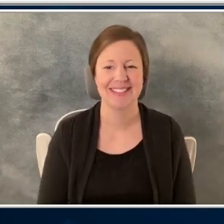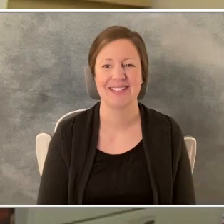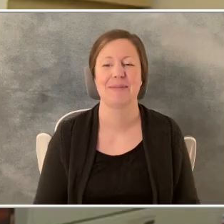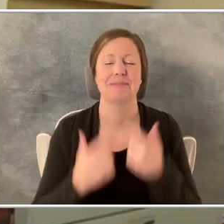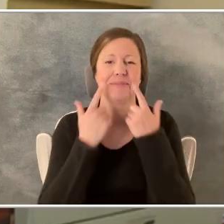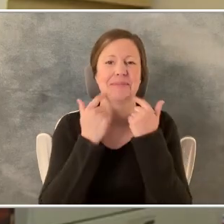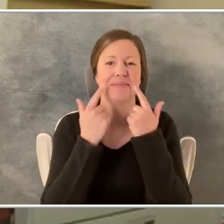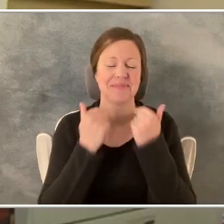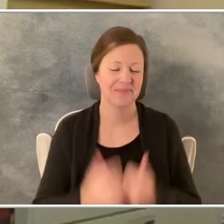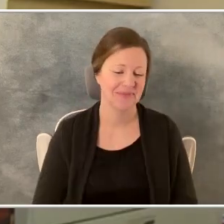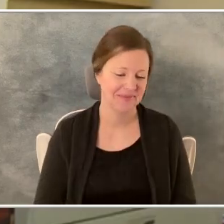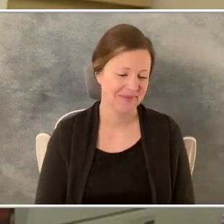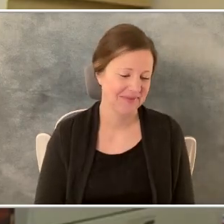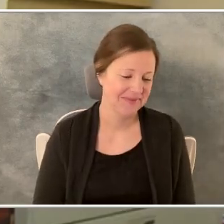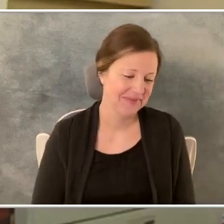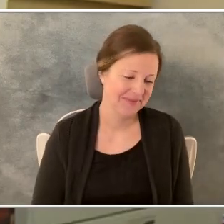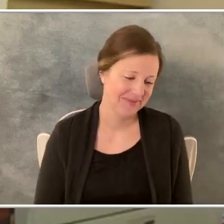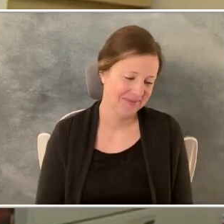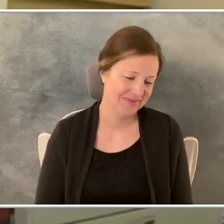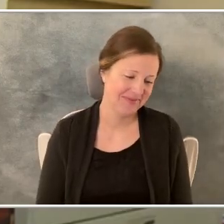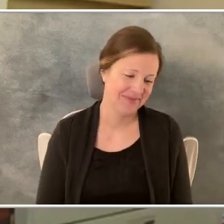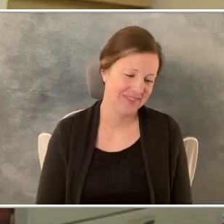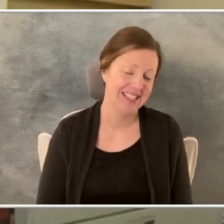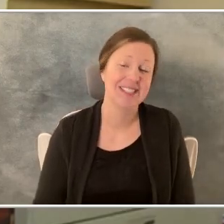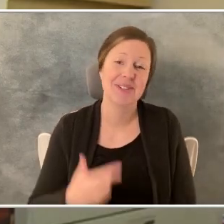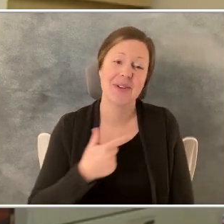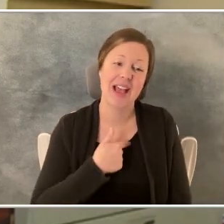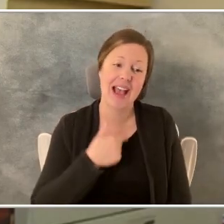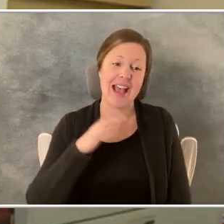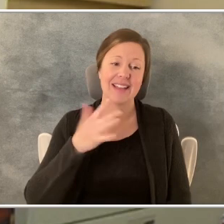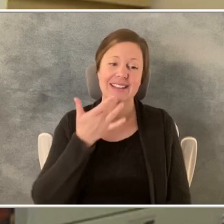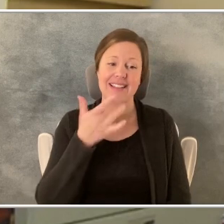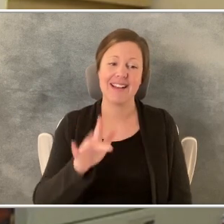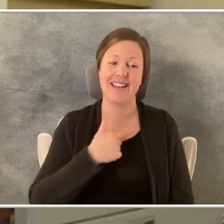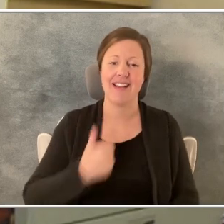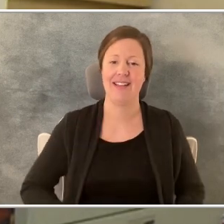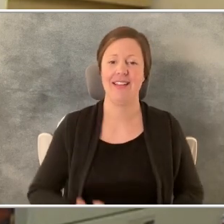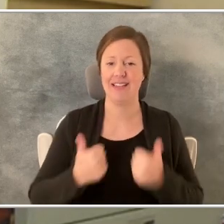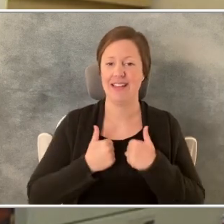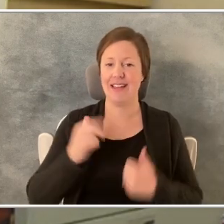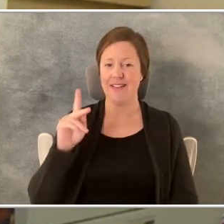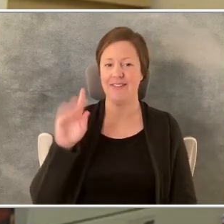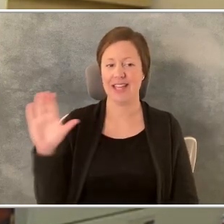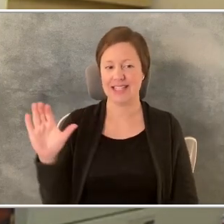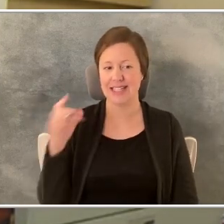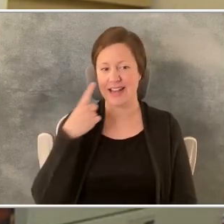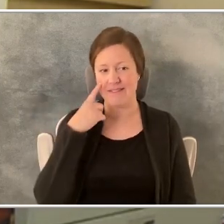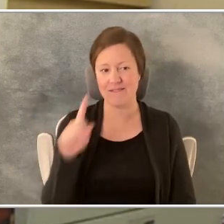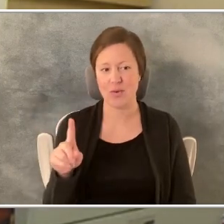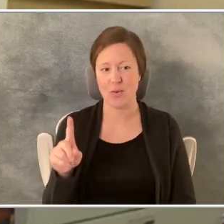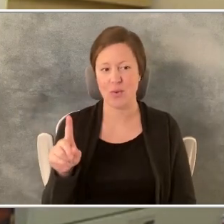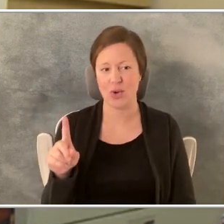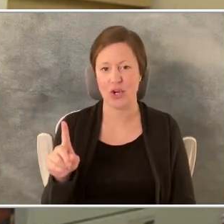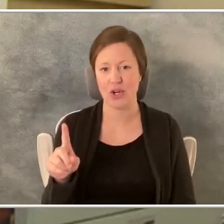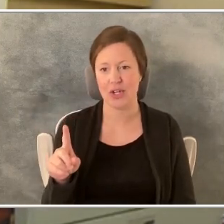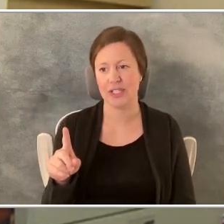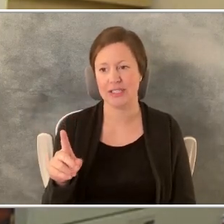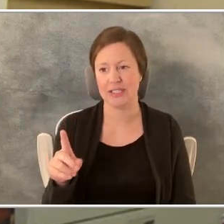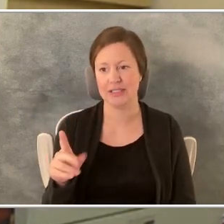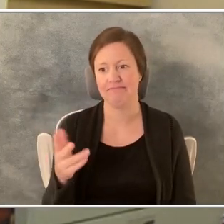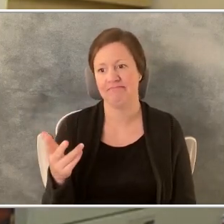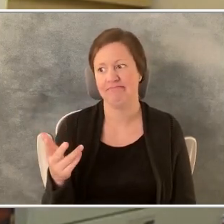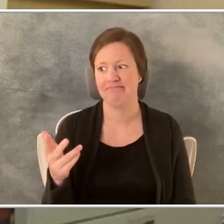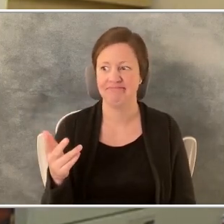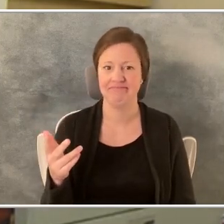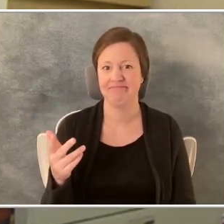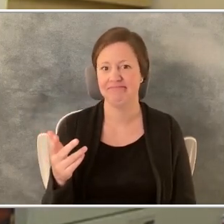So I was somewhat lucky. I lived in Kansas City for better part, a little over a